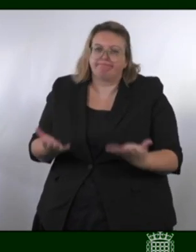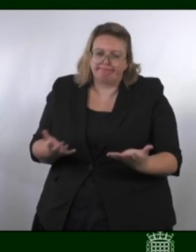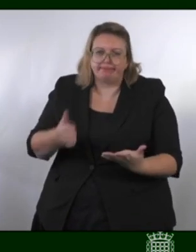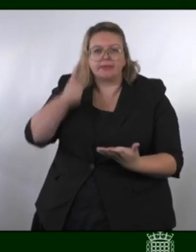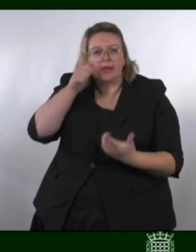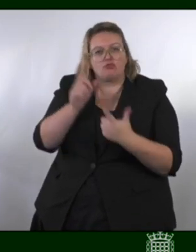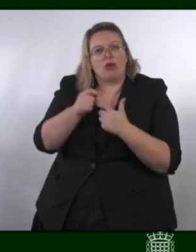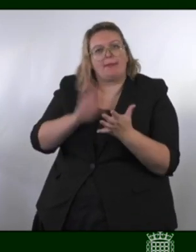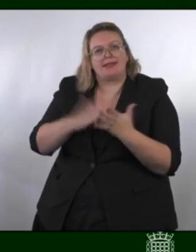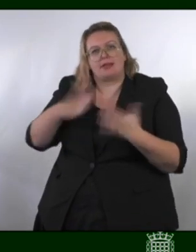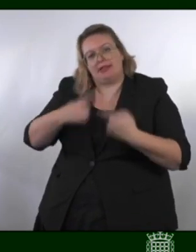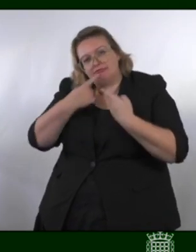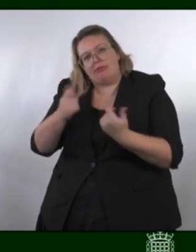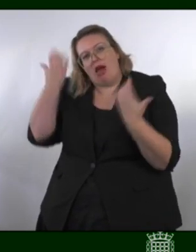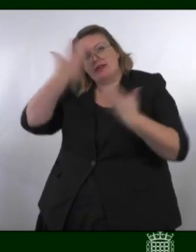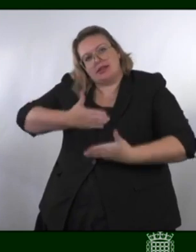night.